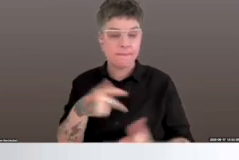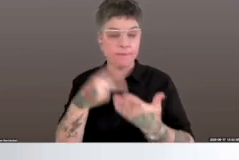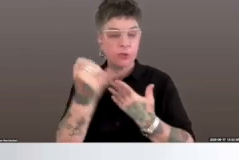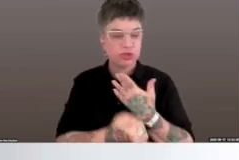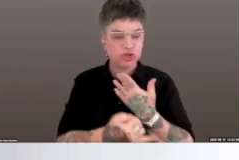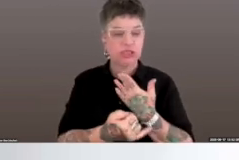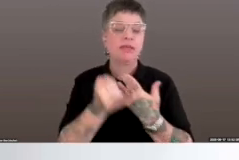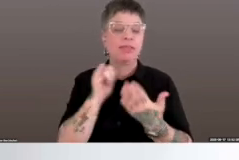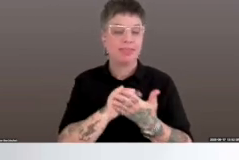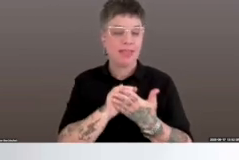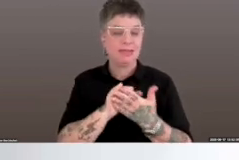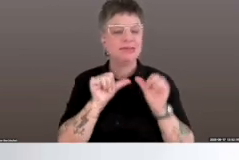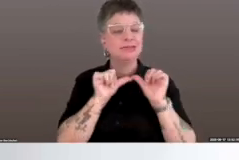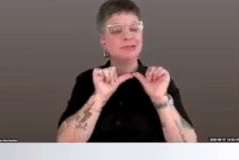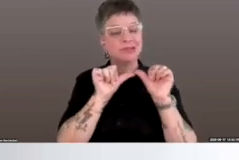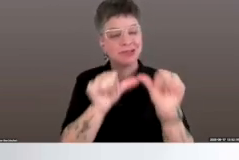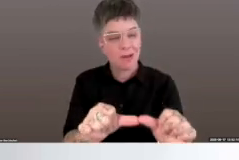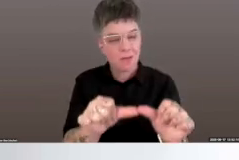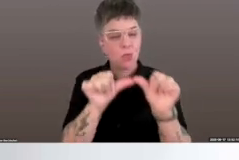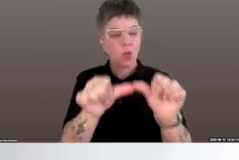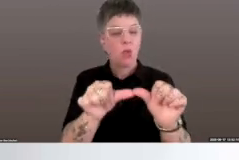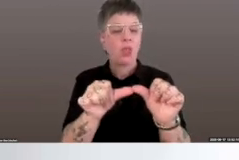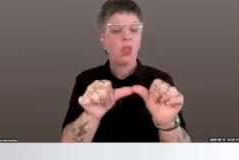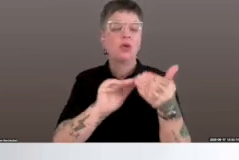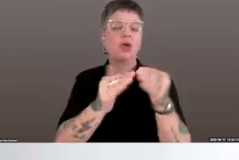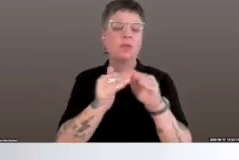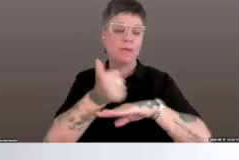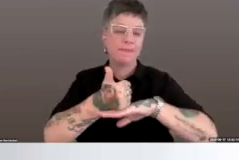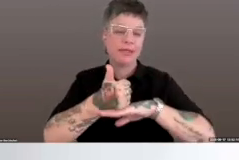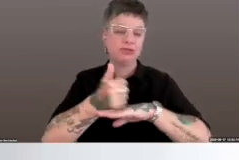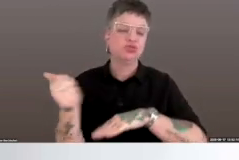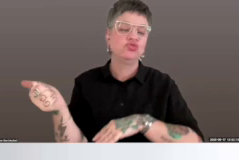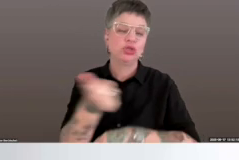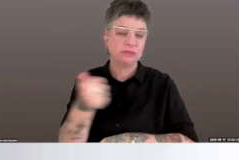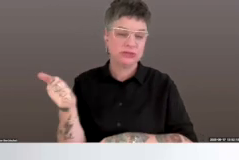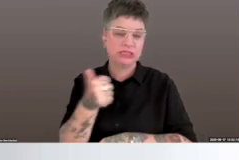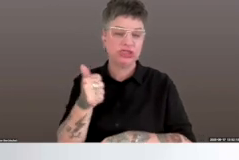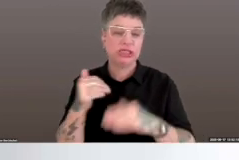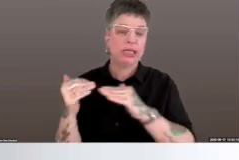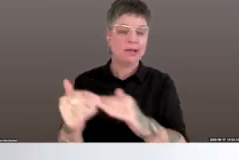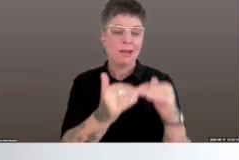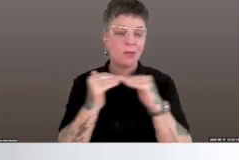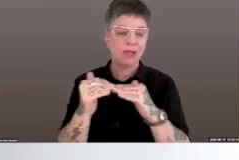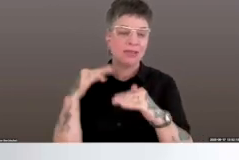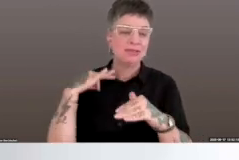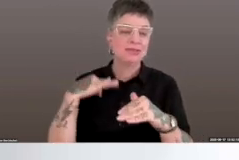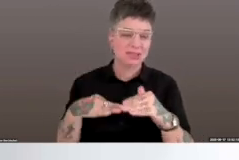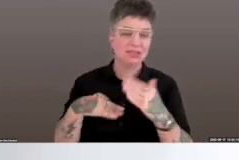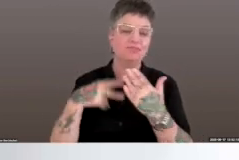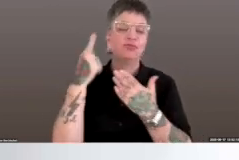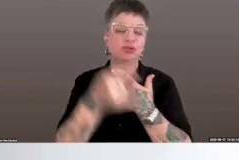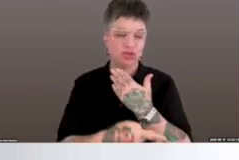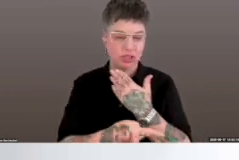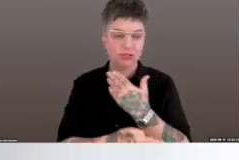to those as the sustainable community-based transportation equity incentive projects. So